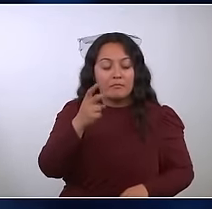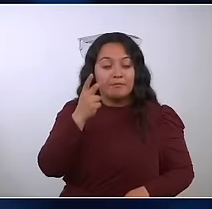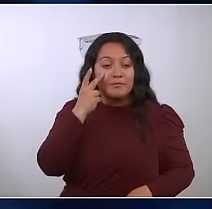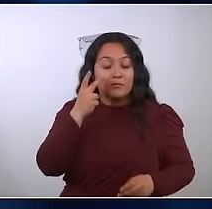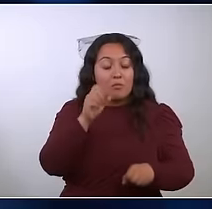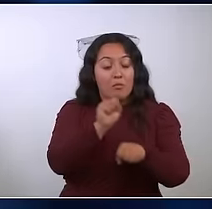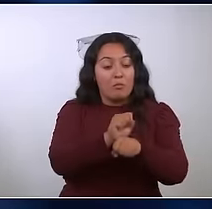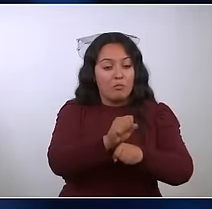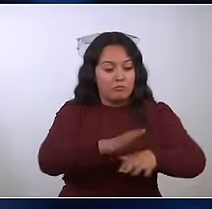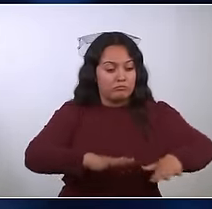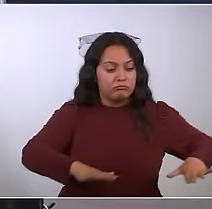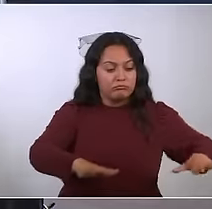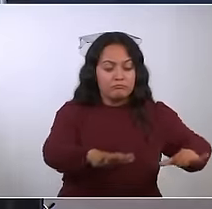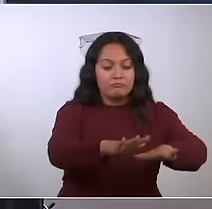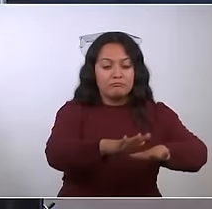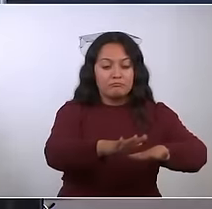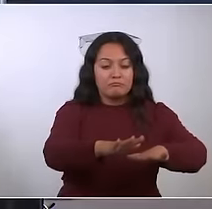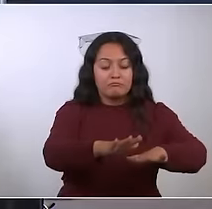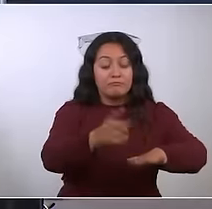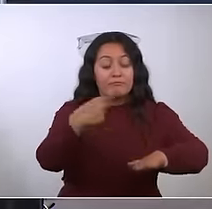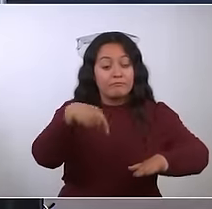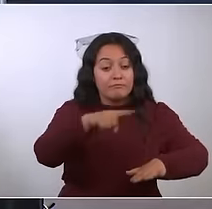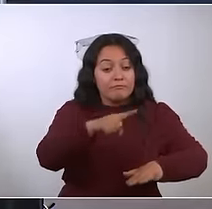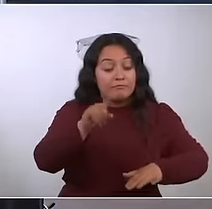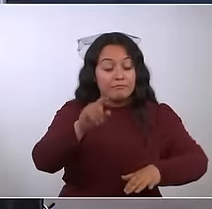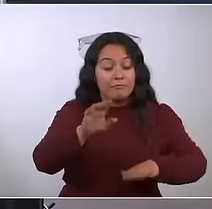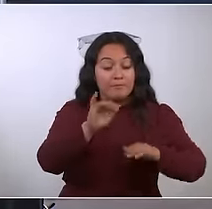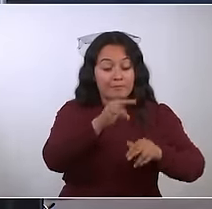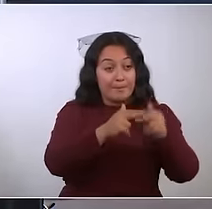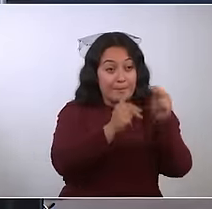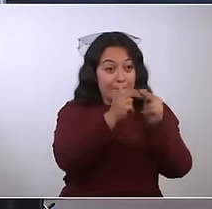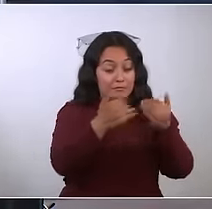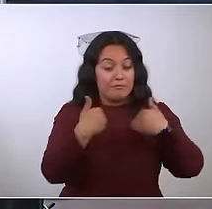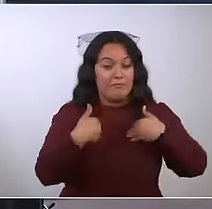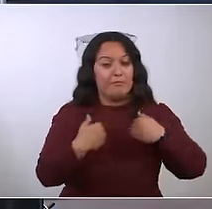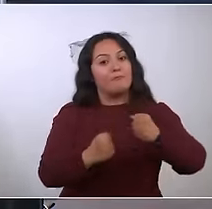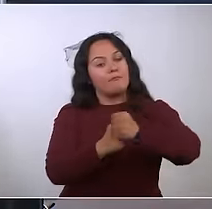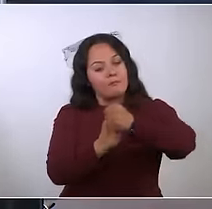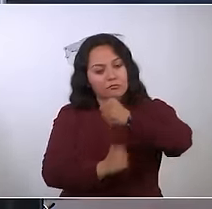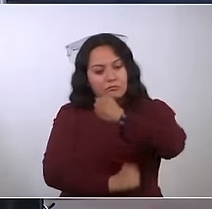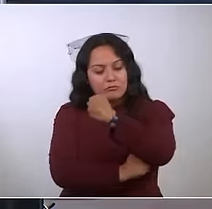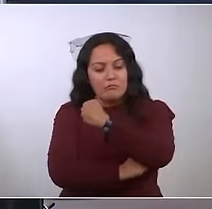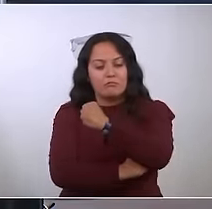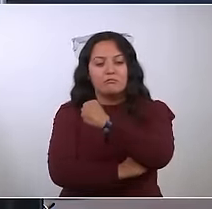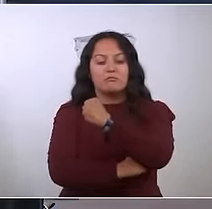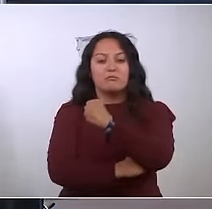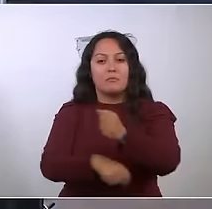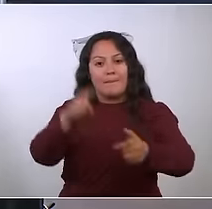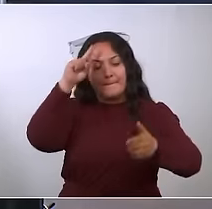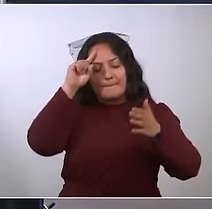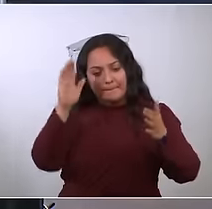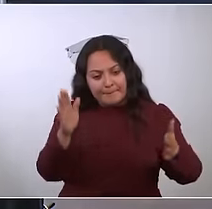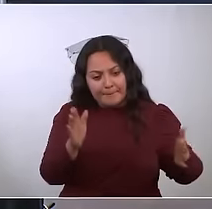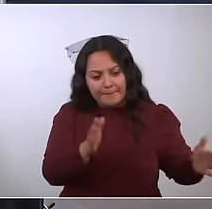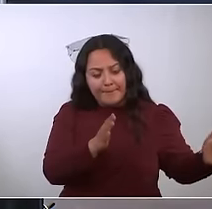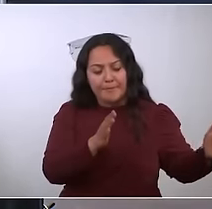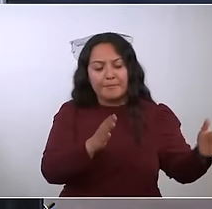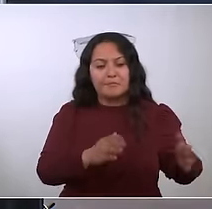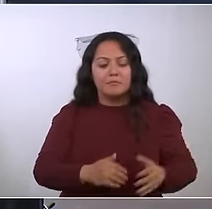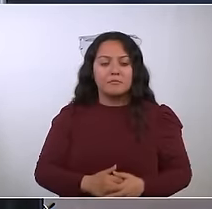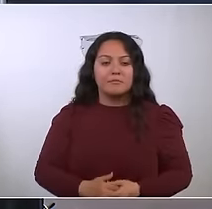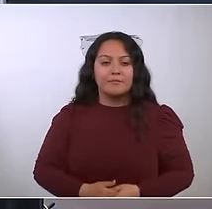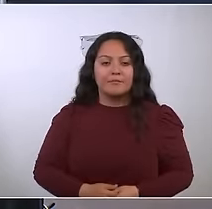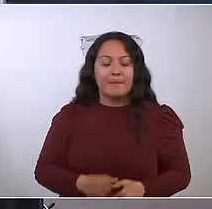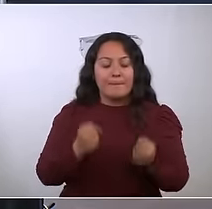Incluyen un proceso de excavación. There is foundation. Hay fundamento. There is framing. Hay estructura. There is masonry work.